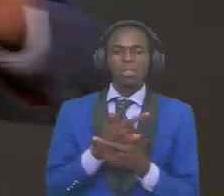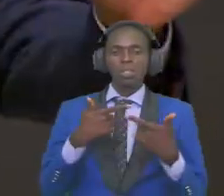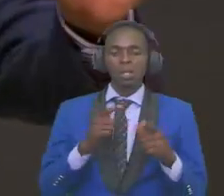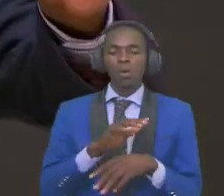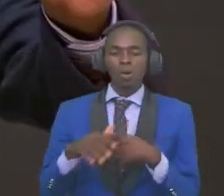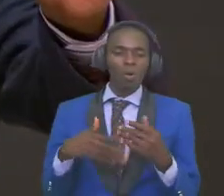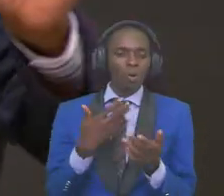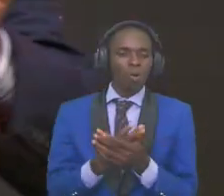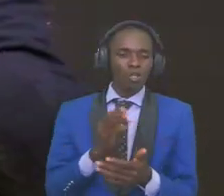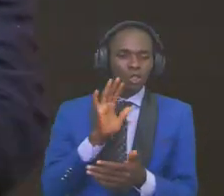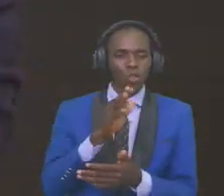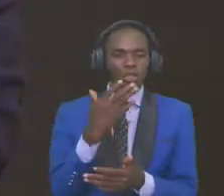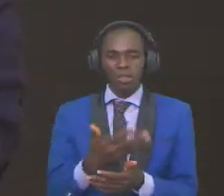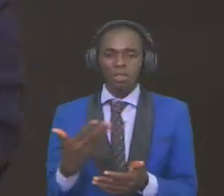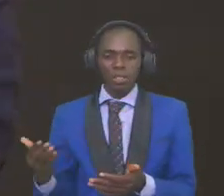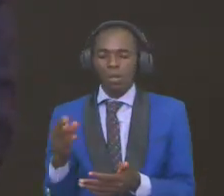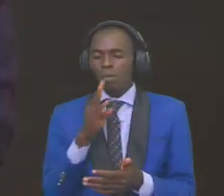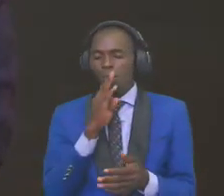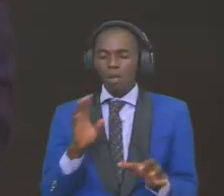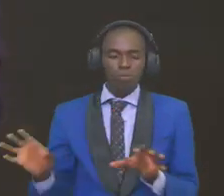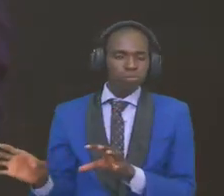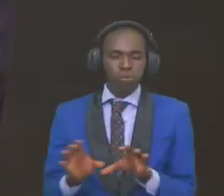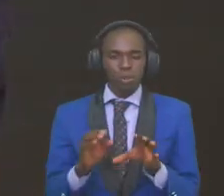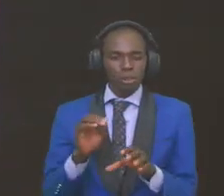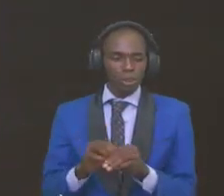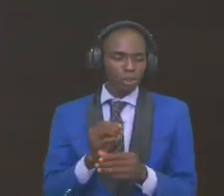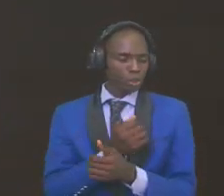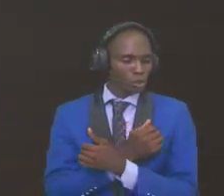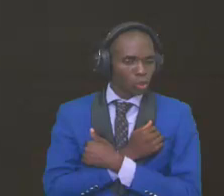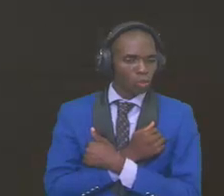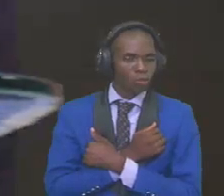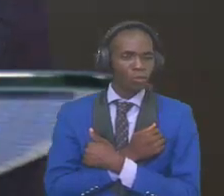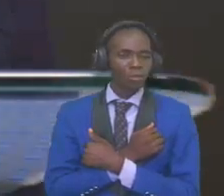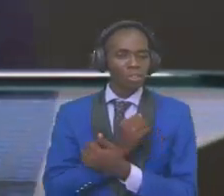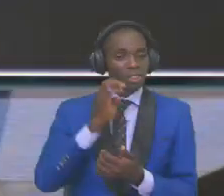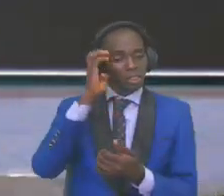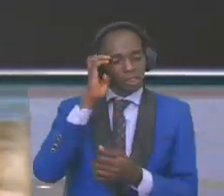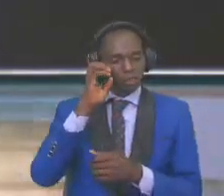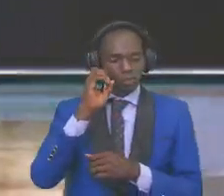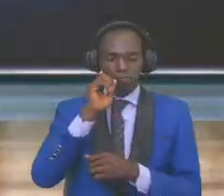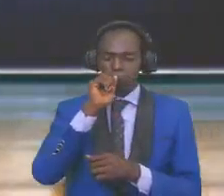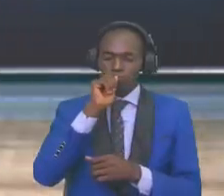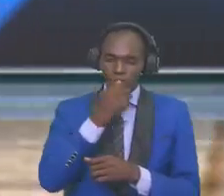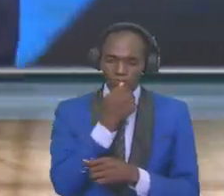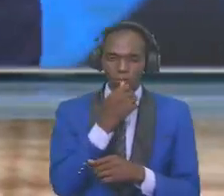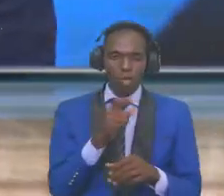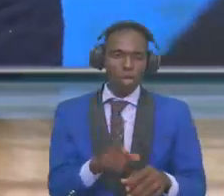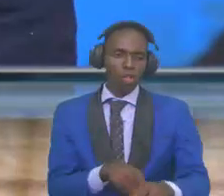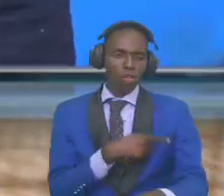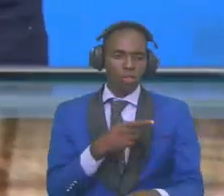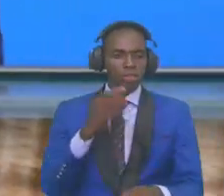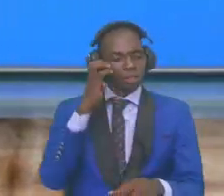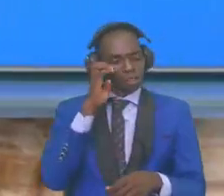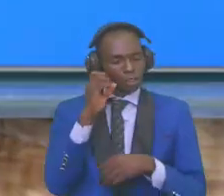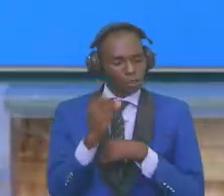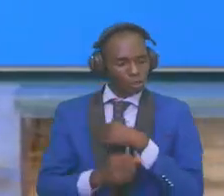be done in charity, with charity. It suffereth long. It